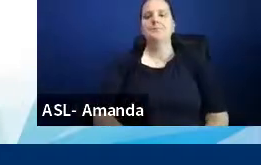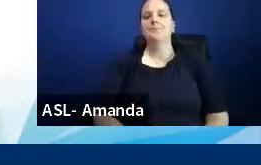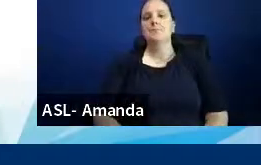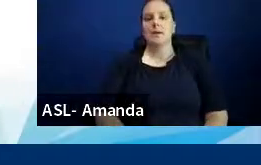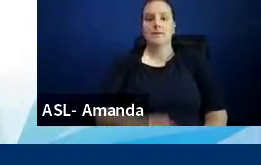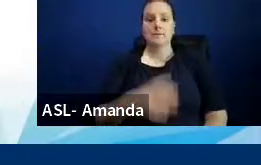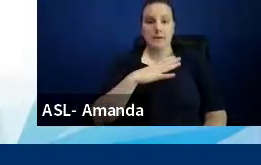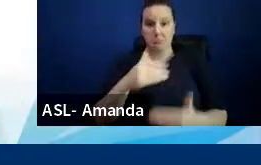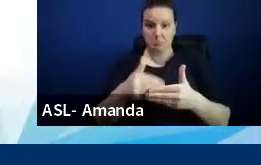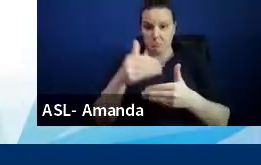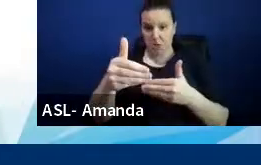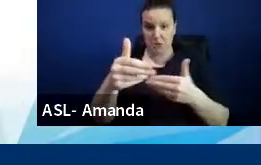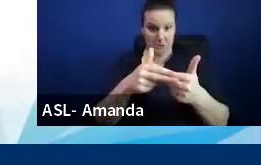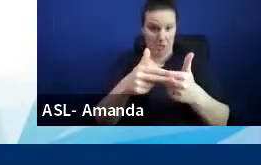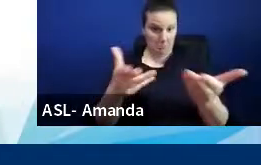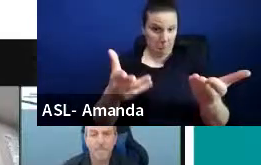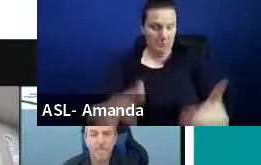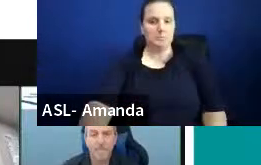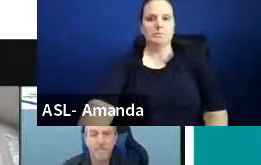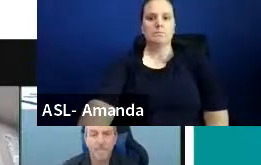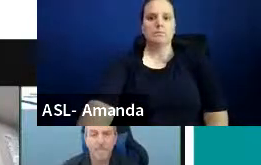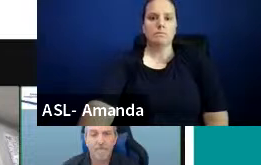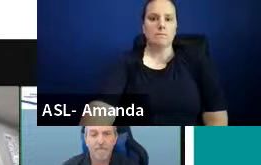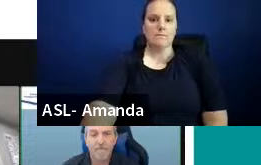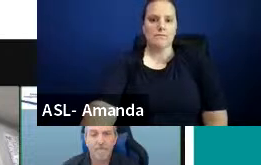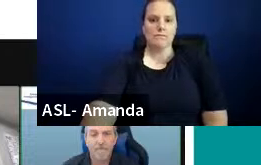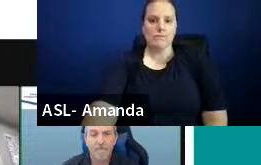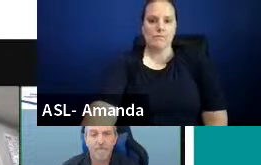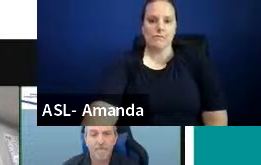go to the next slide.